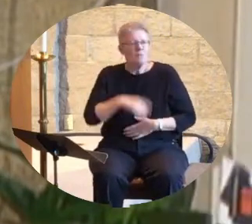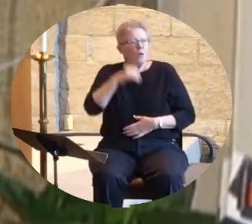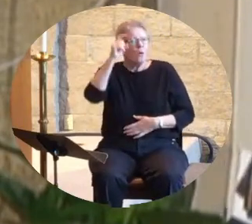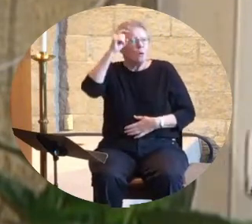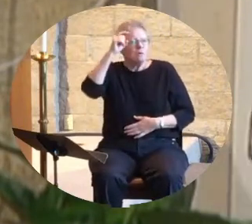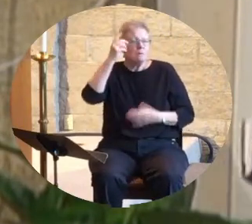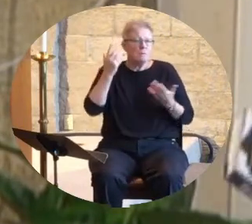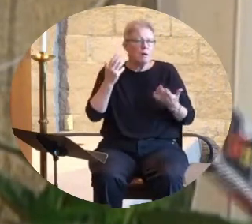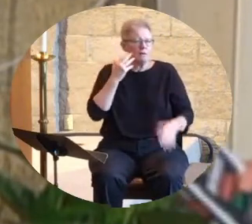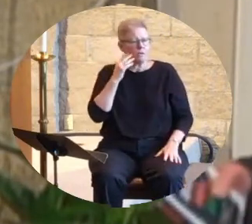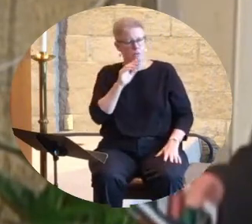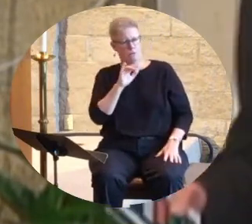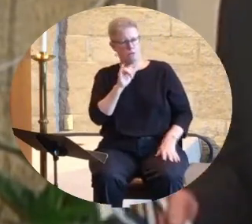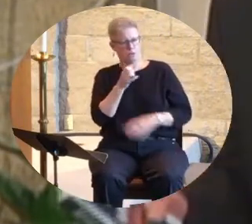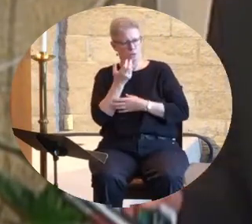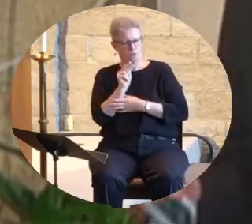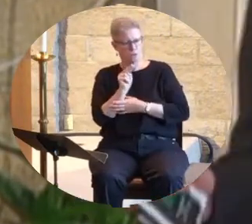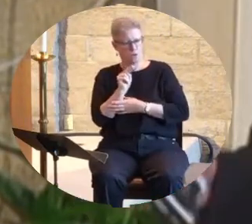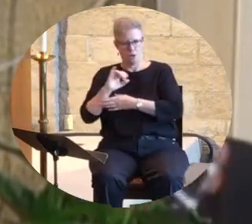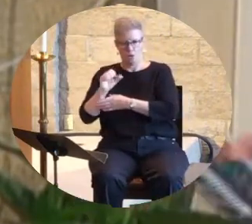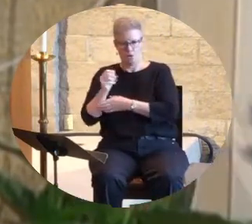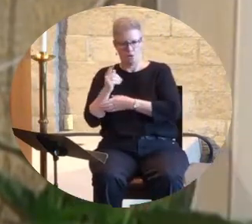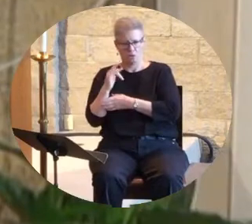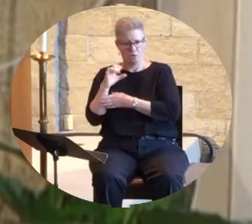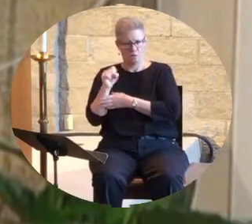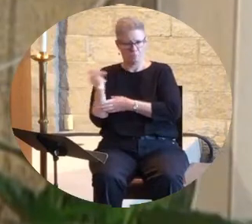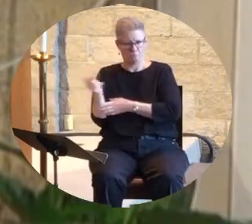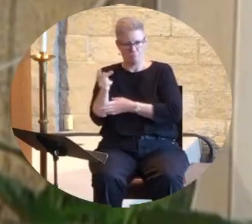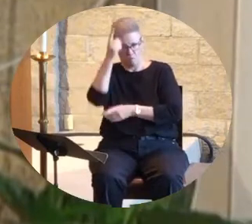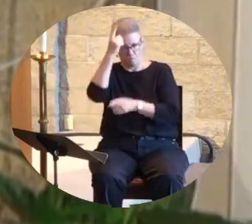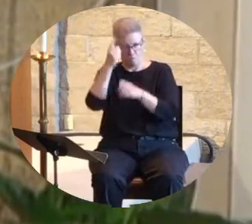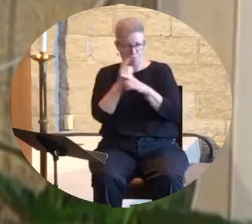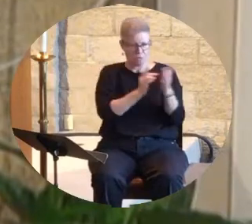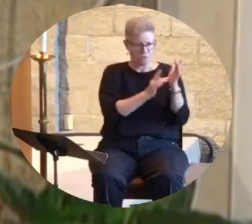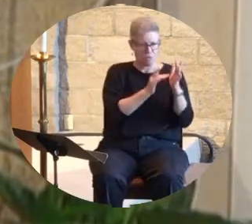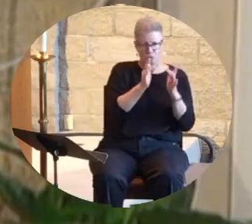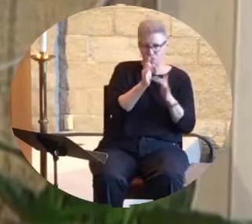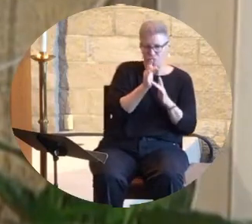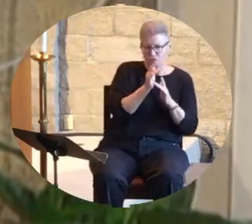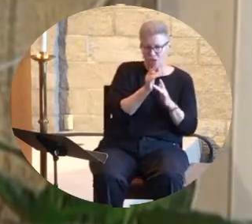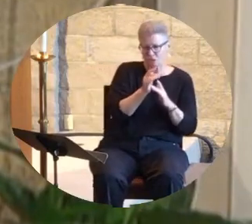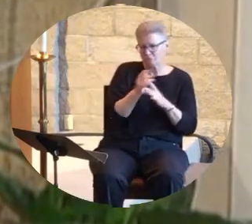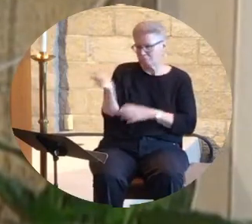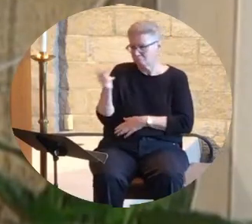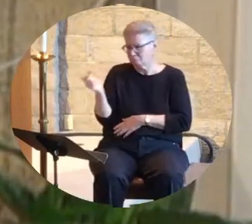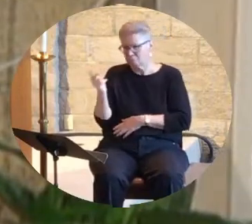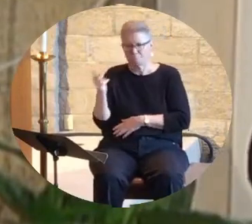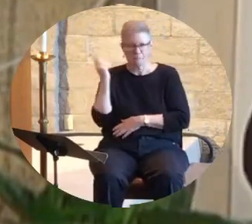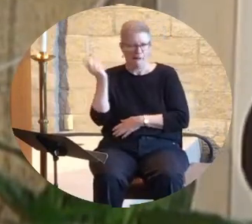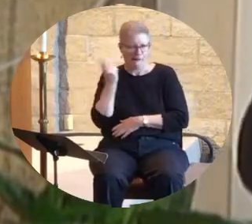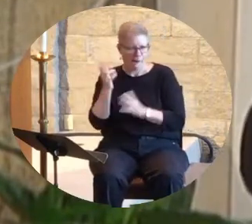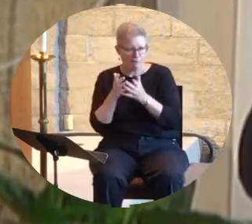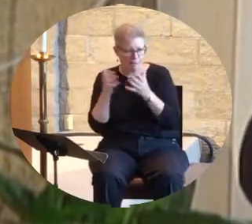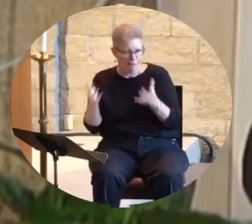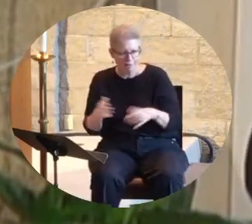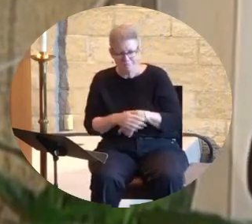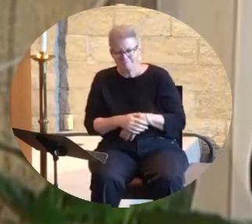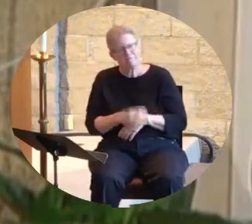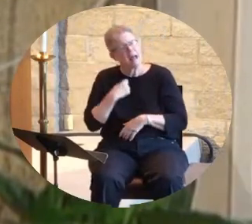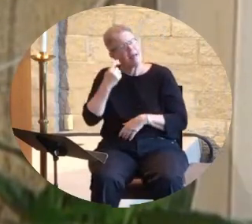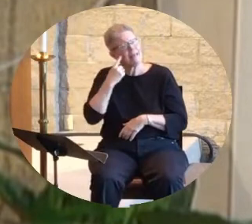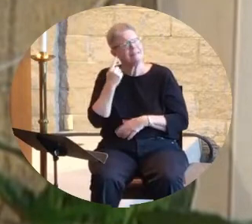James, brothers. Jesus had hung out with them a lot. I think sometimes love without